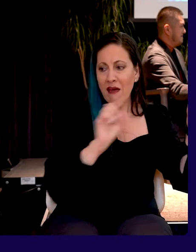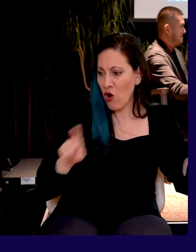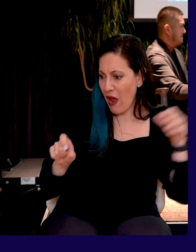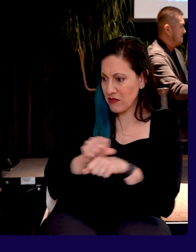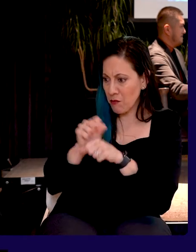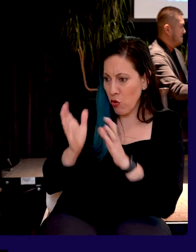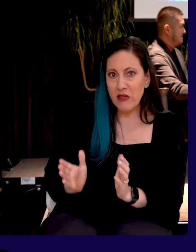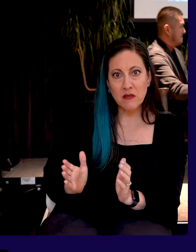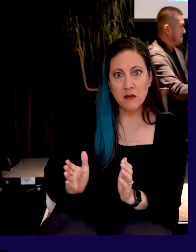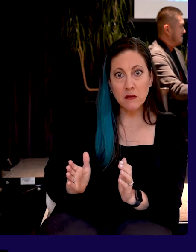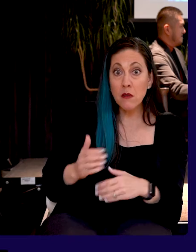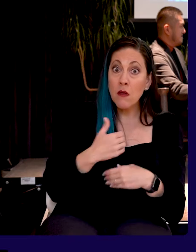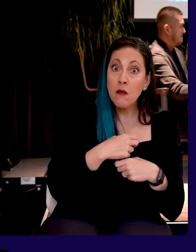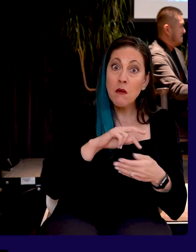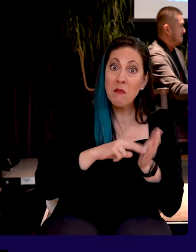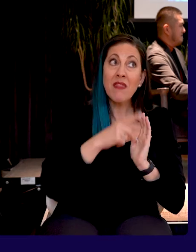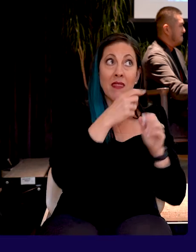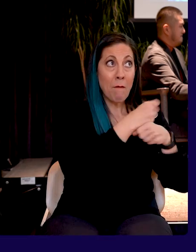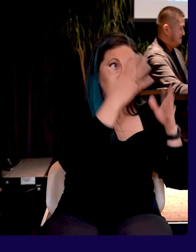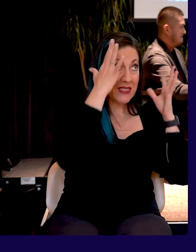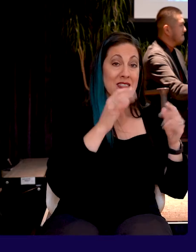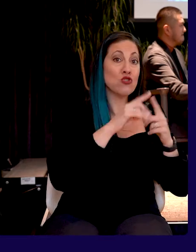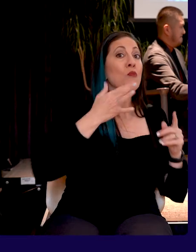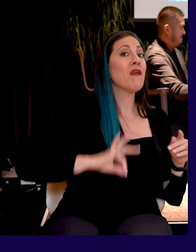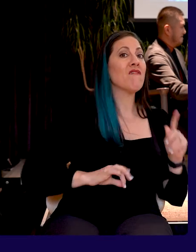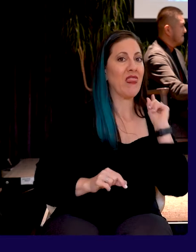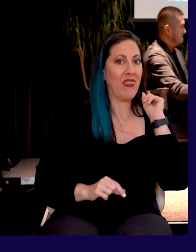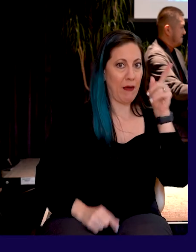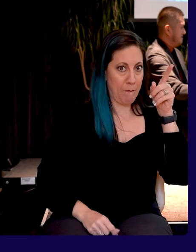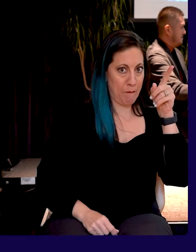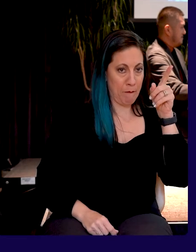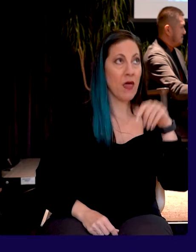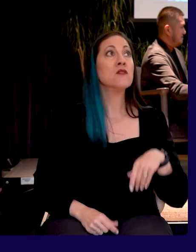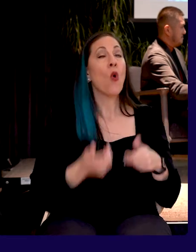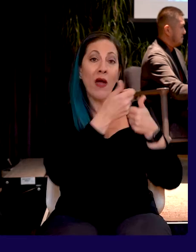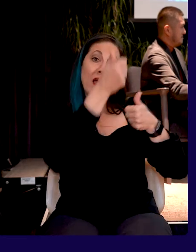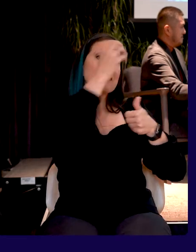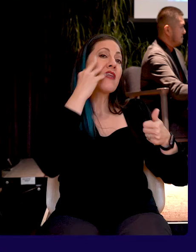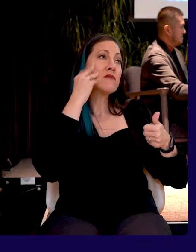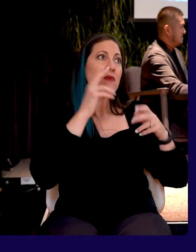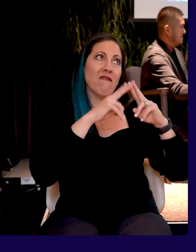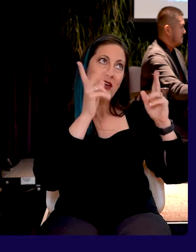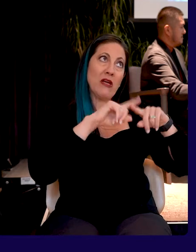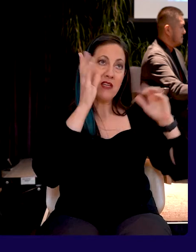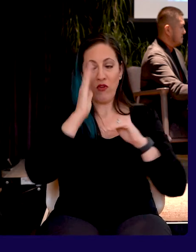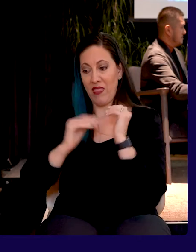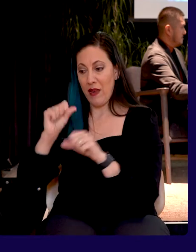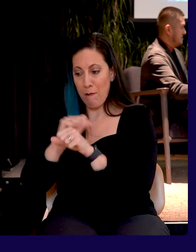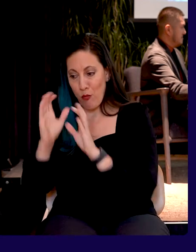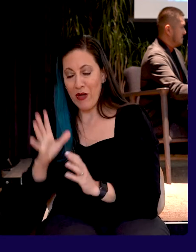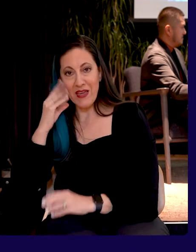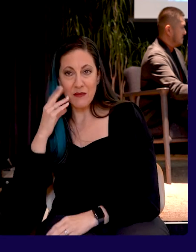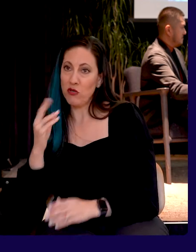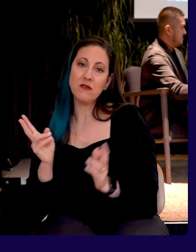what that means is that they're making decisions that benefit them, right? And what we see a lot is that the executive experience is very different than the employee experience. That's